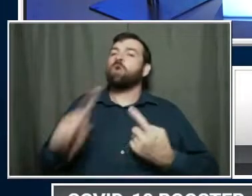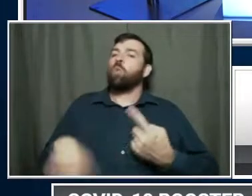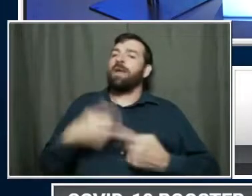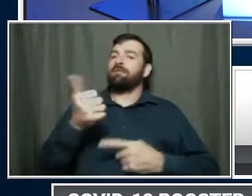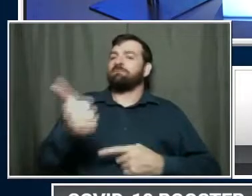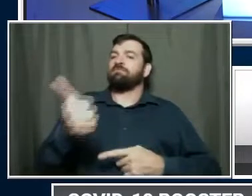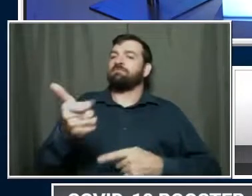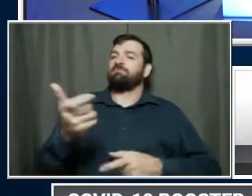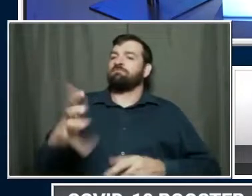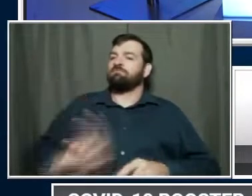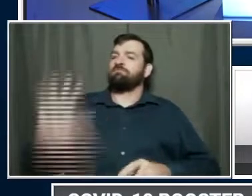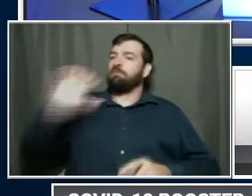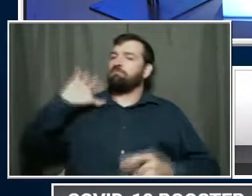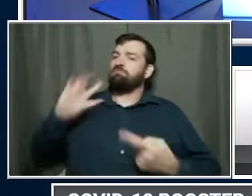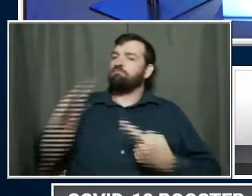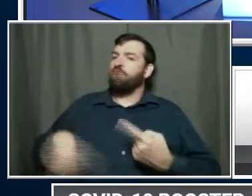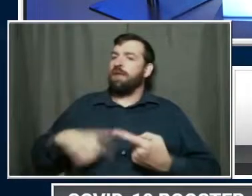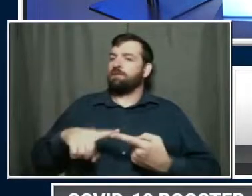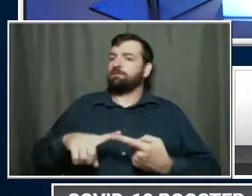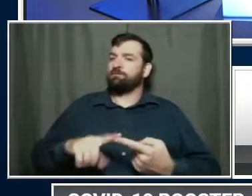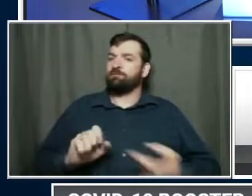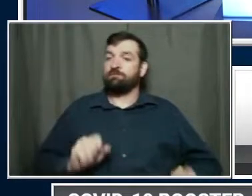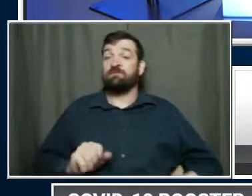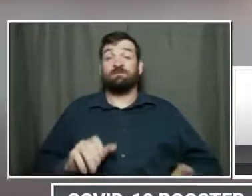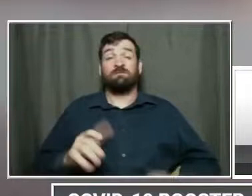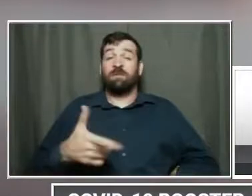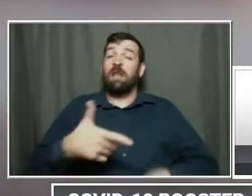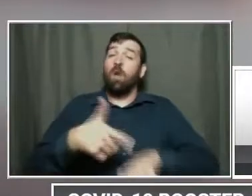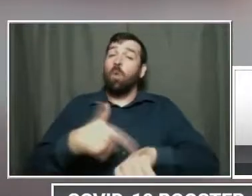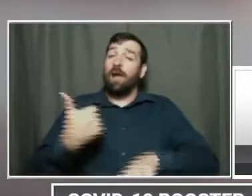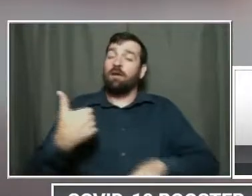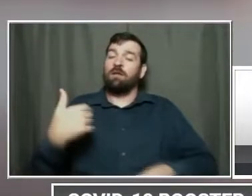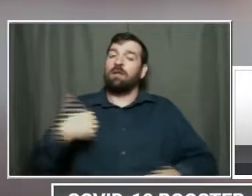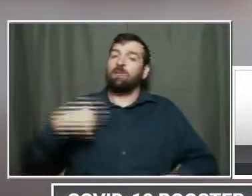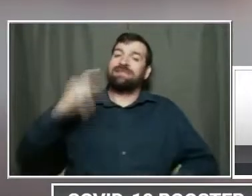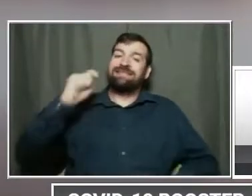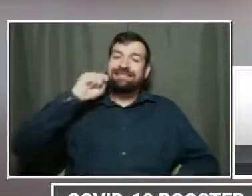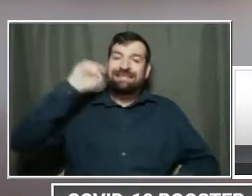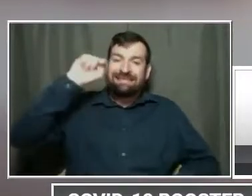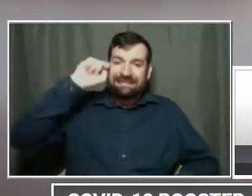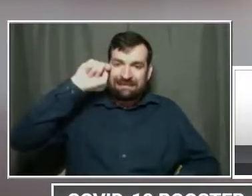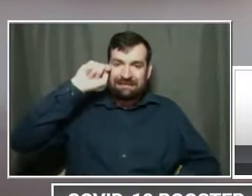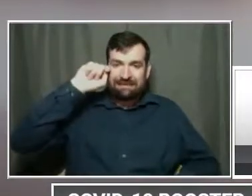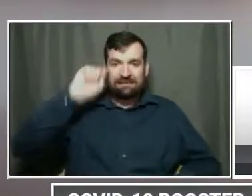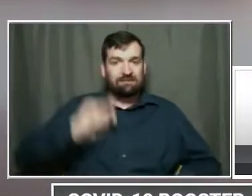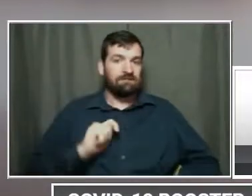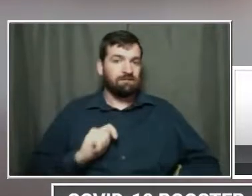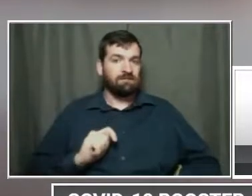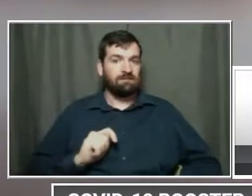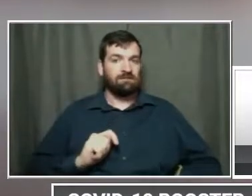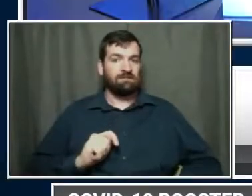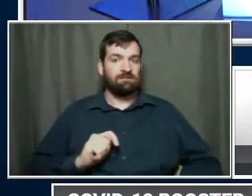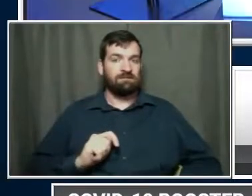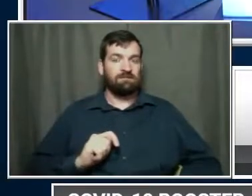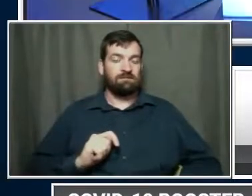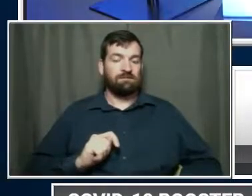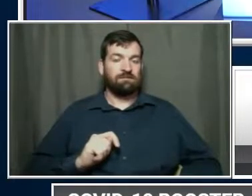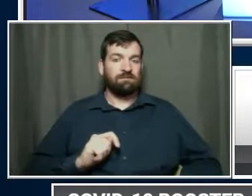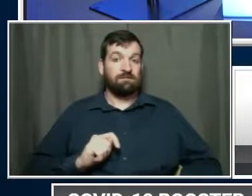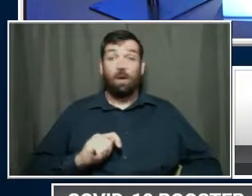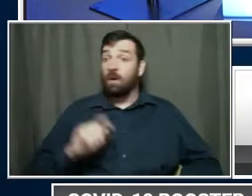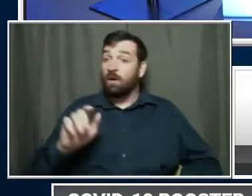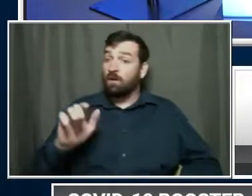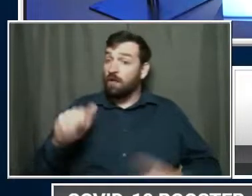long ago was that? It was a while ago at this point. I was a teenager when I received my kidney transplant. And was it through living